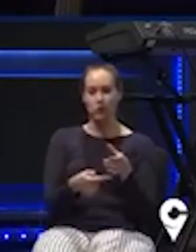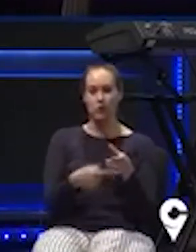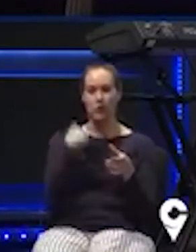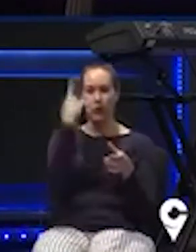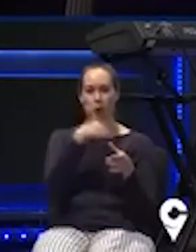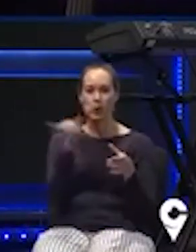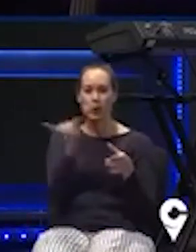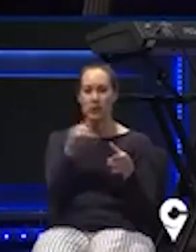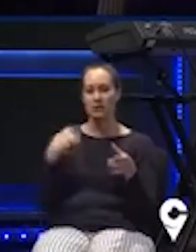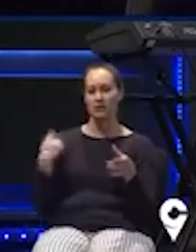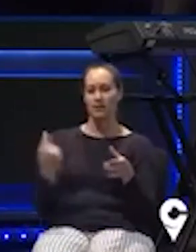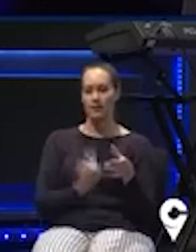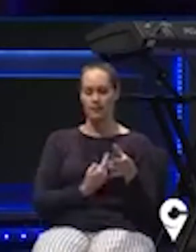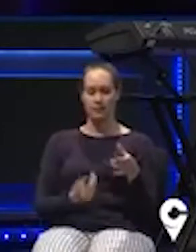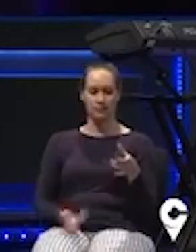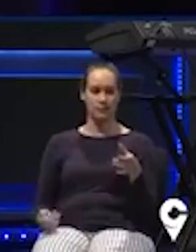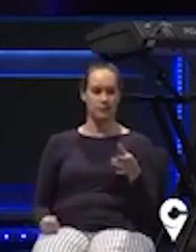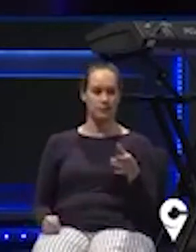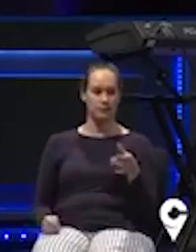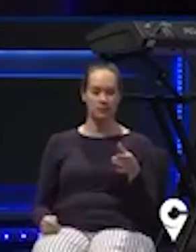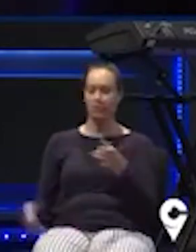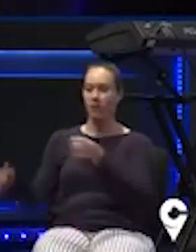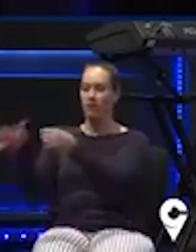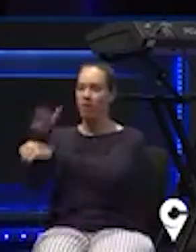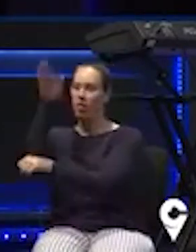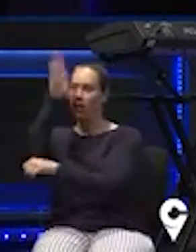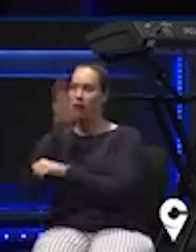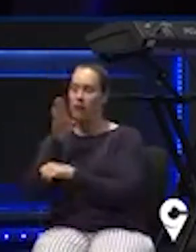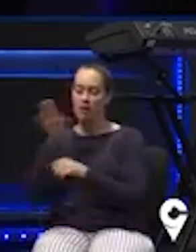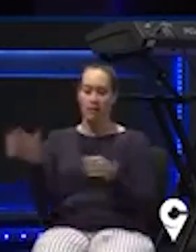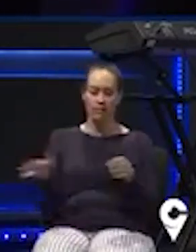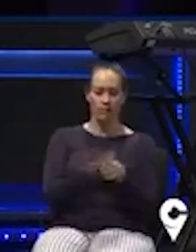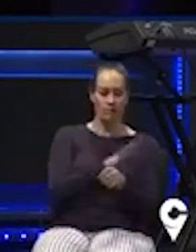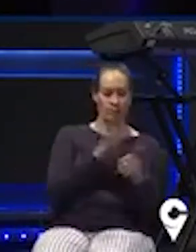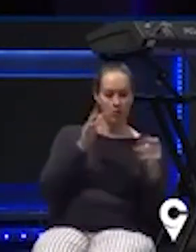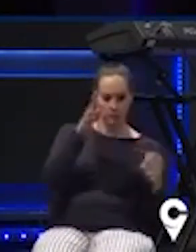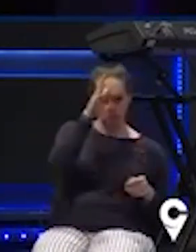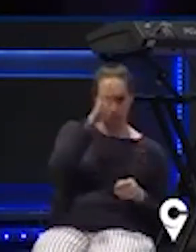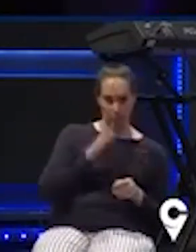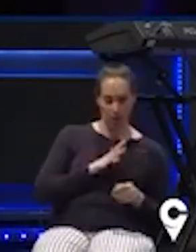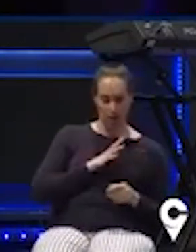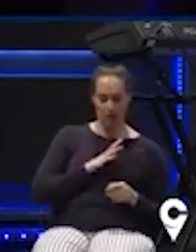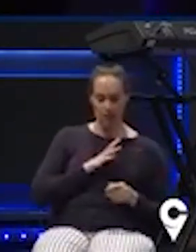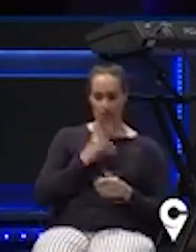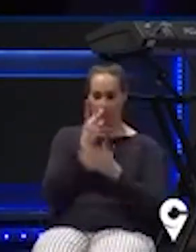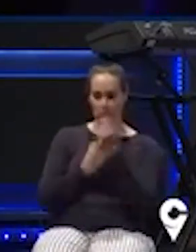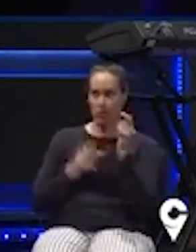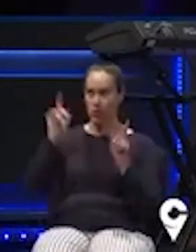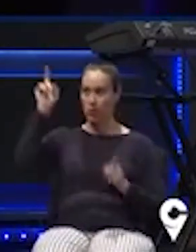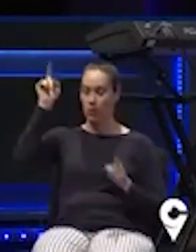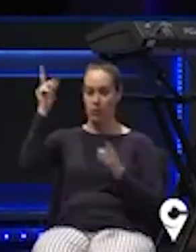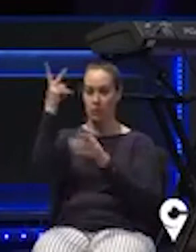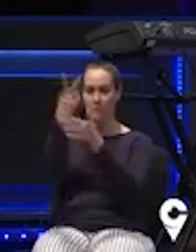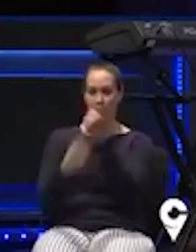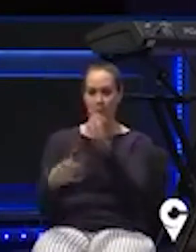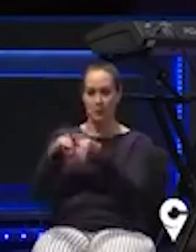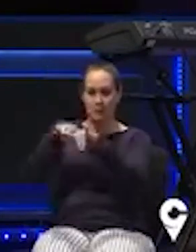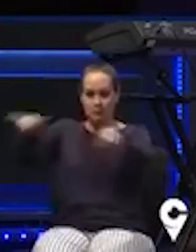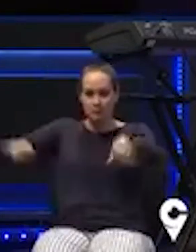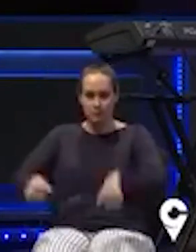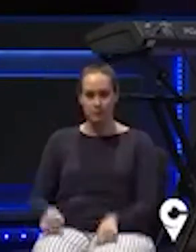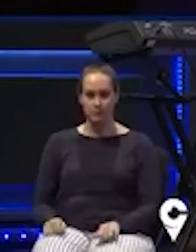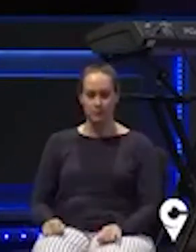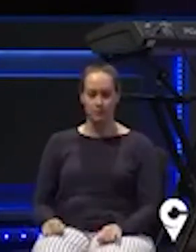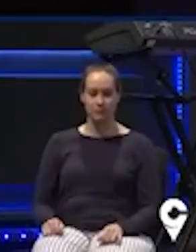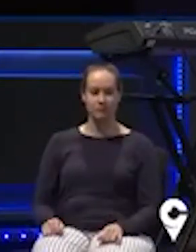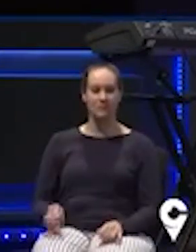us. He was fully God and fully man. Hypostatic union, both natures working there. And this is what makes